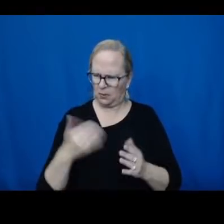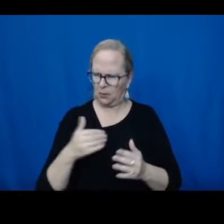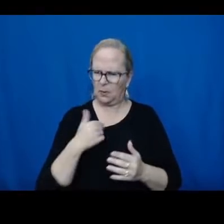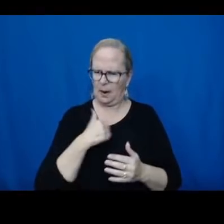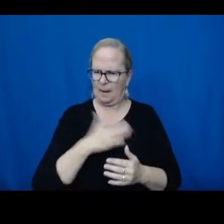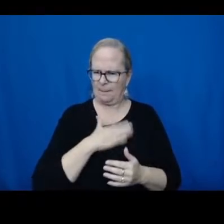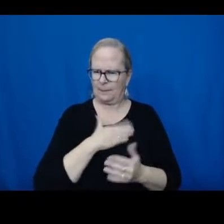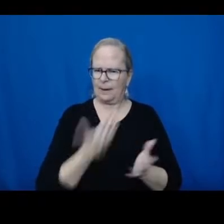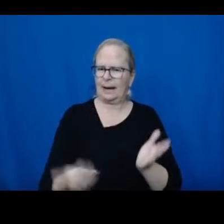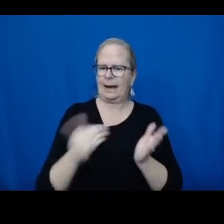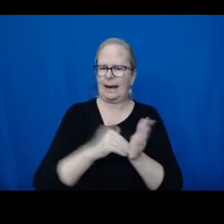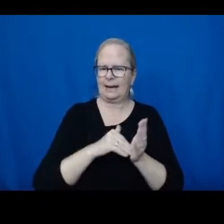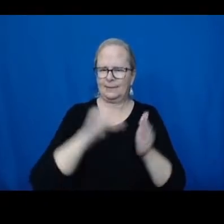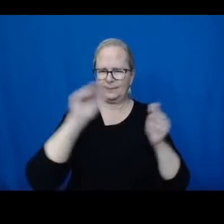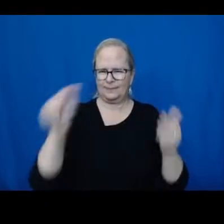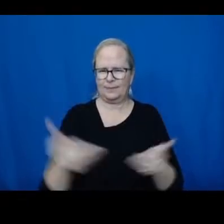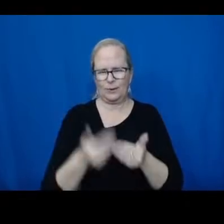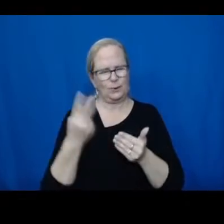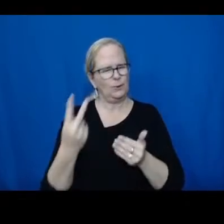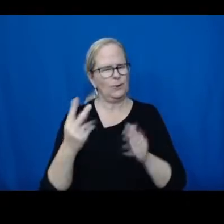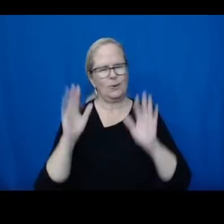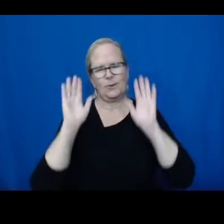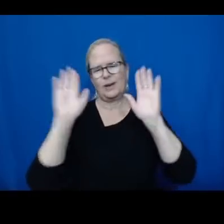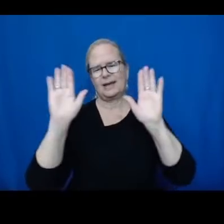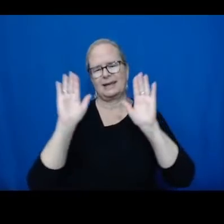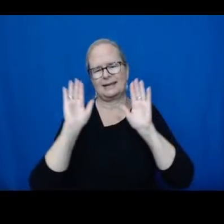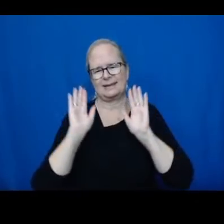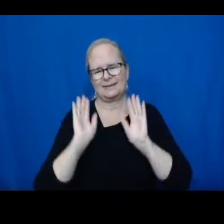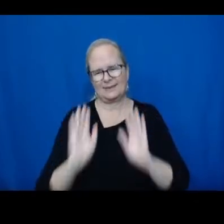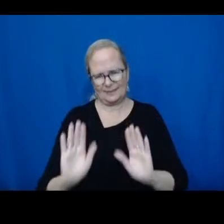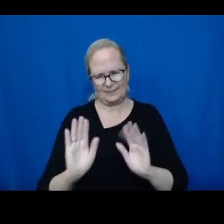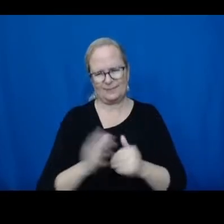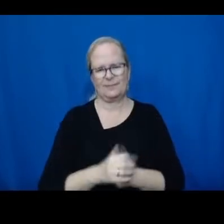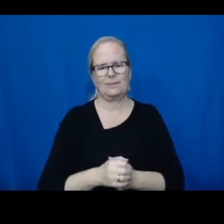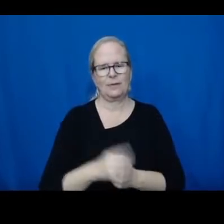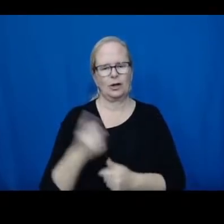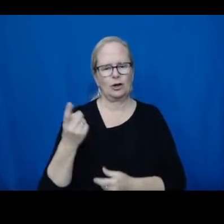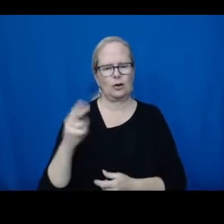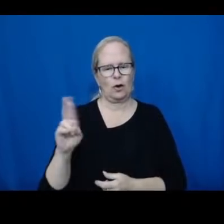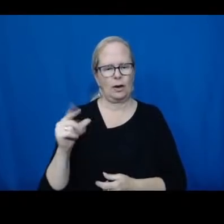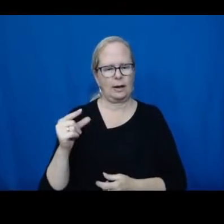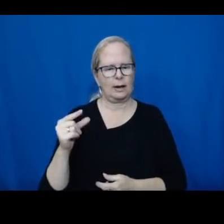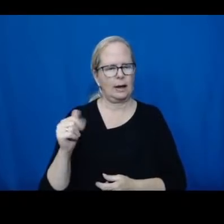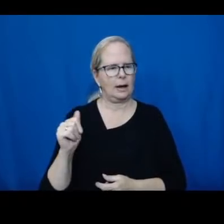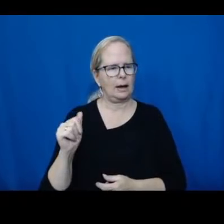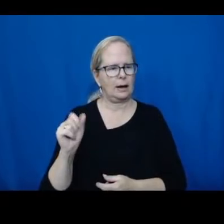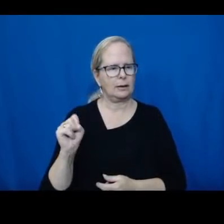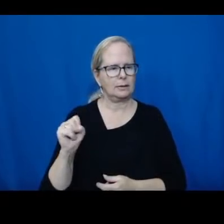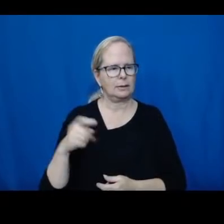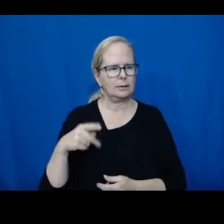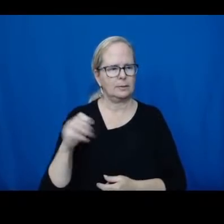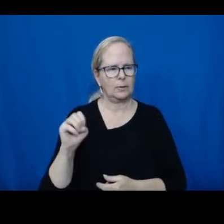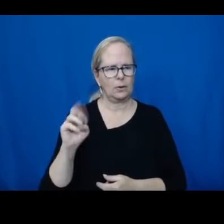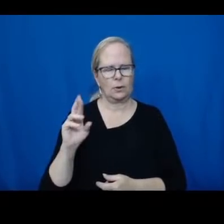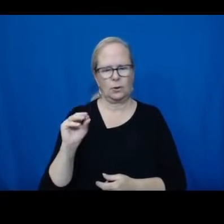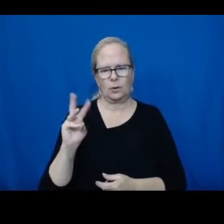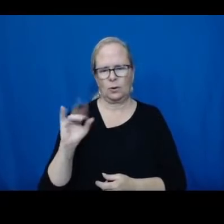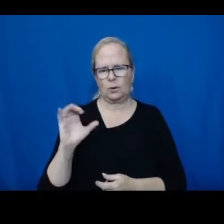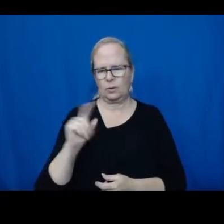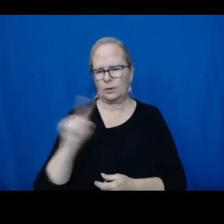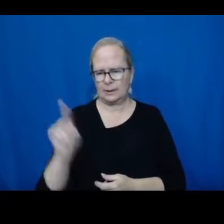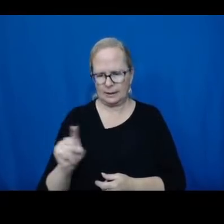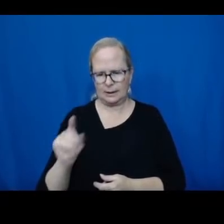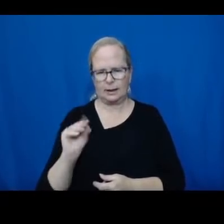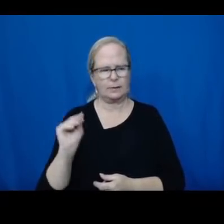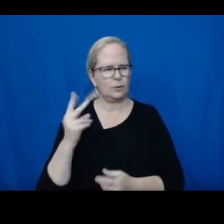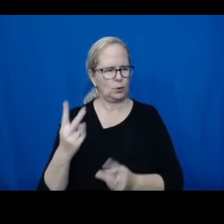me fangirling a little bit. It is so delightful to get to have the three of you in this conversation